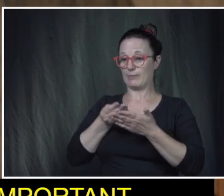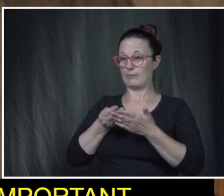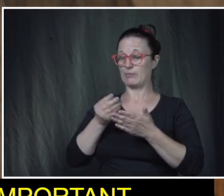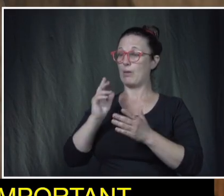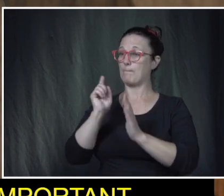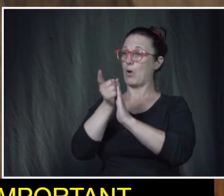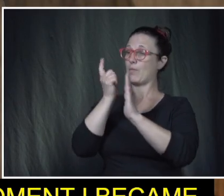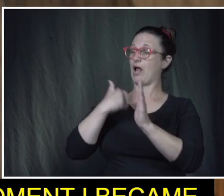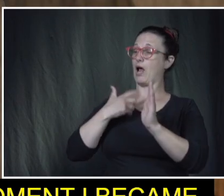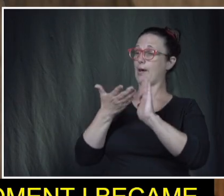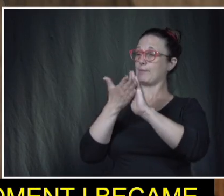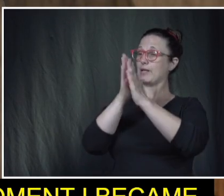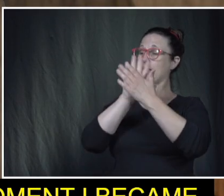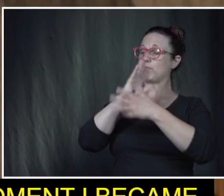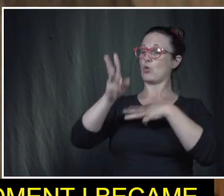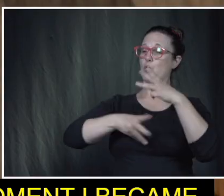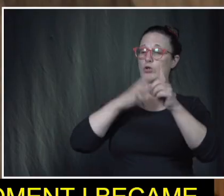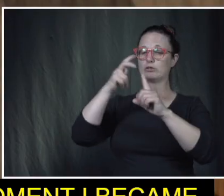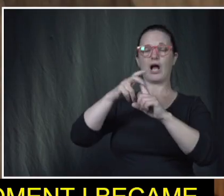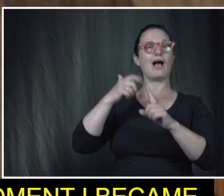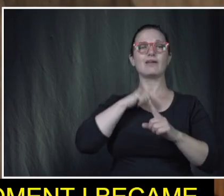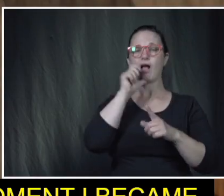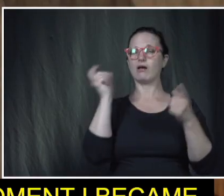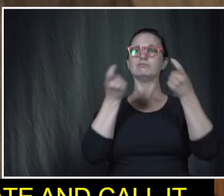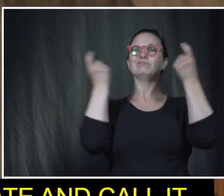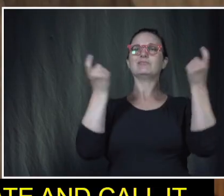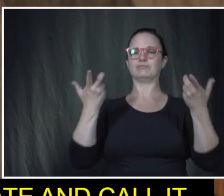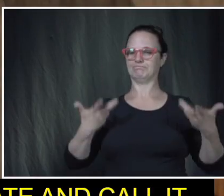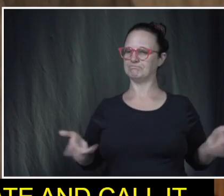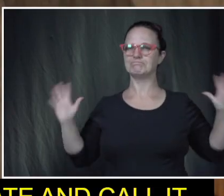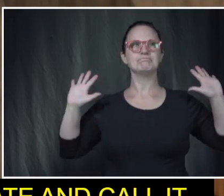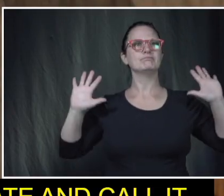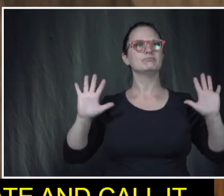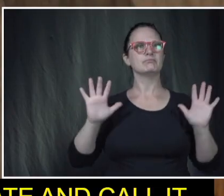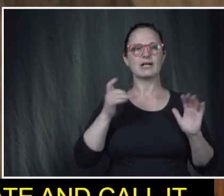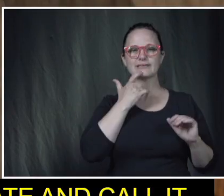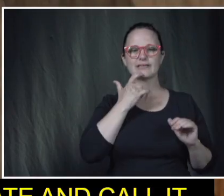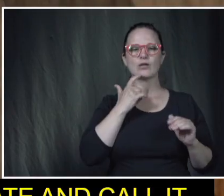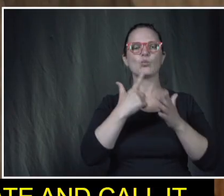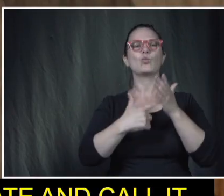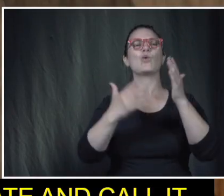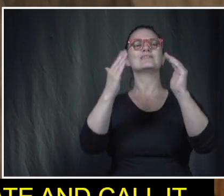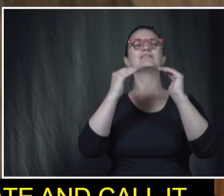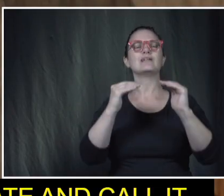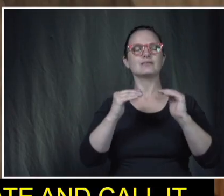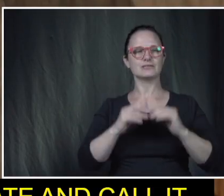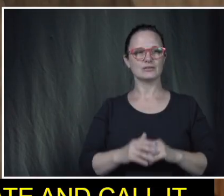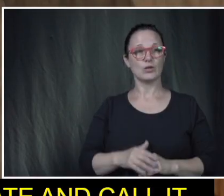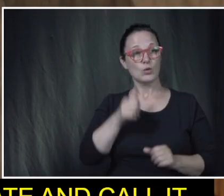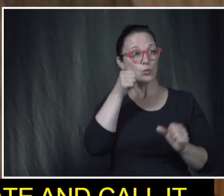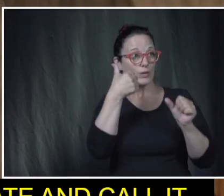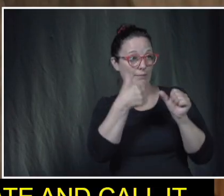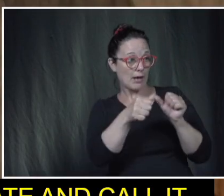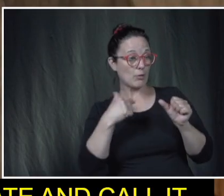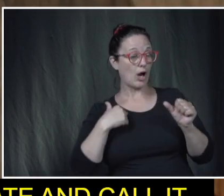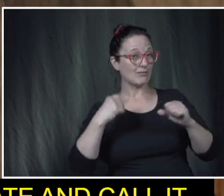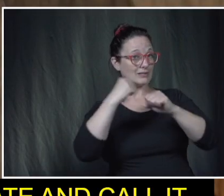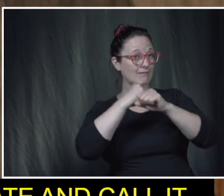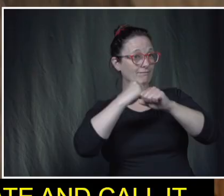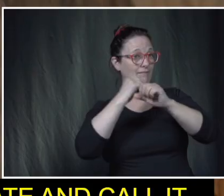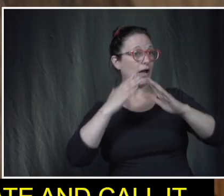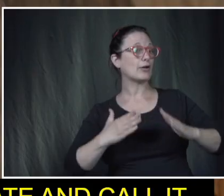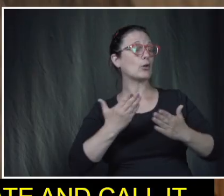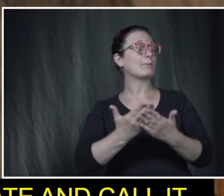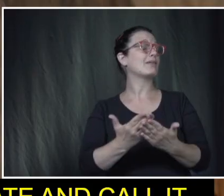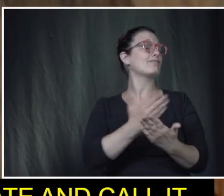champion, I didn't celebrate and call it a quits. I said, what's next? Remember, I was a fighter before I